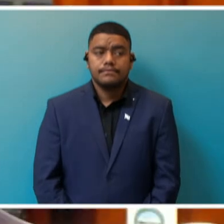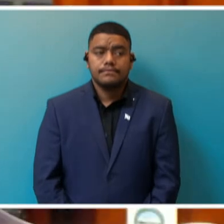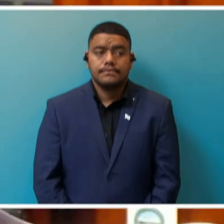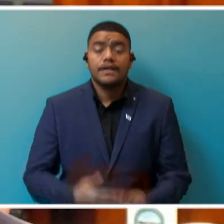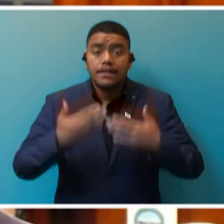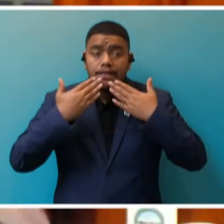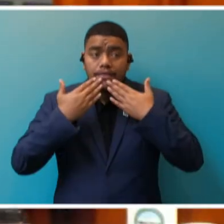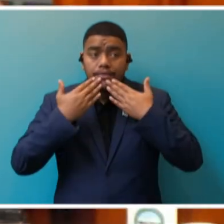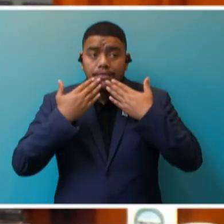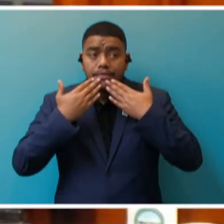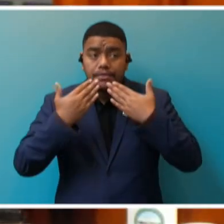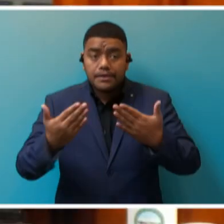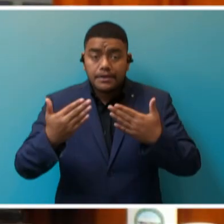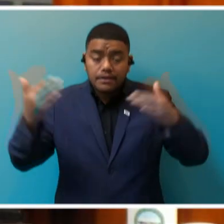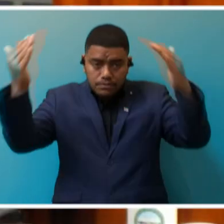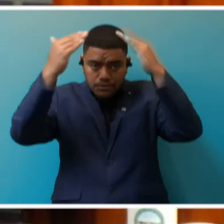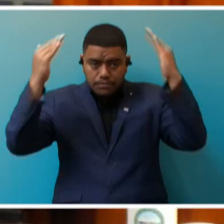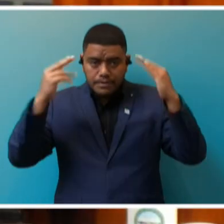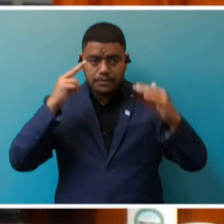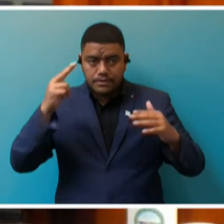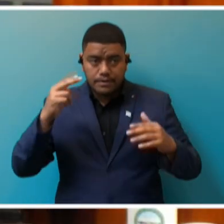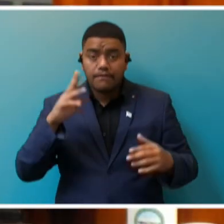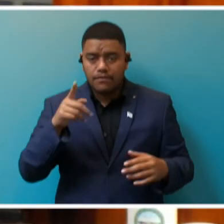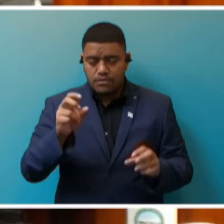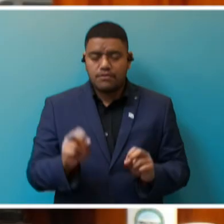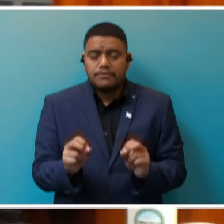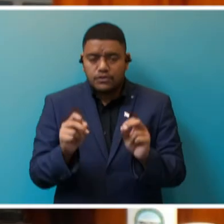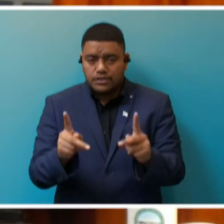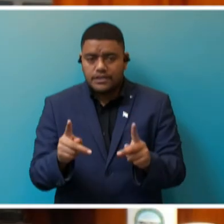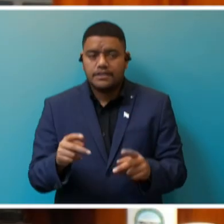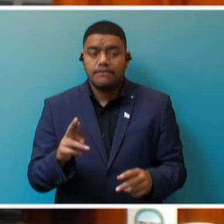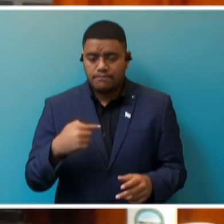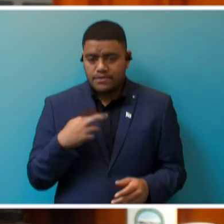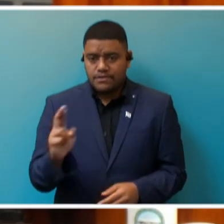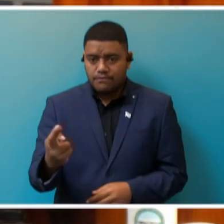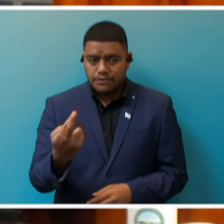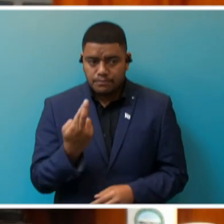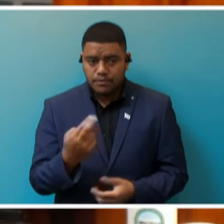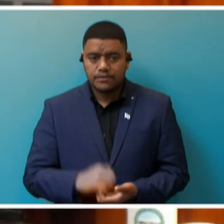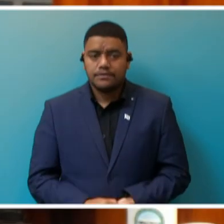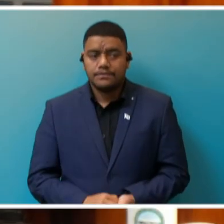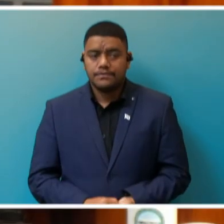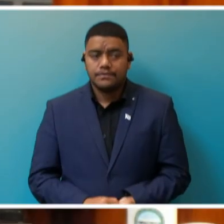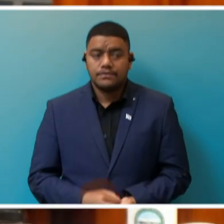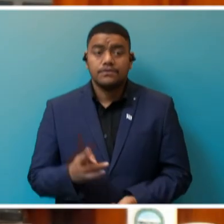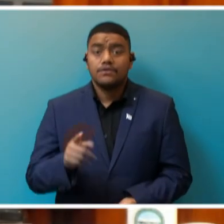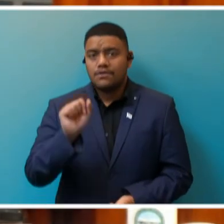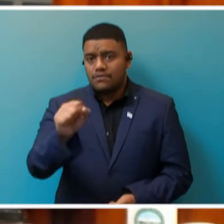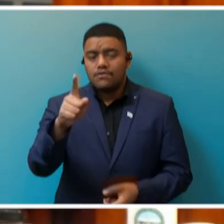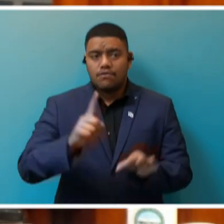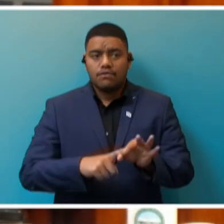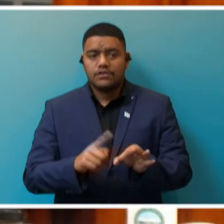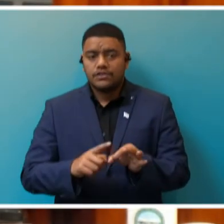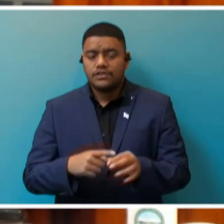Thank you, Mr. Speaker, for the opportunity to respond to the question by Honourable